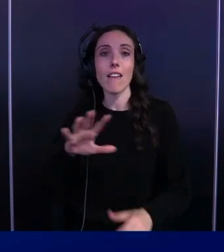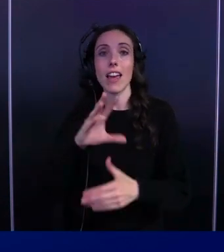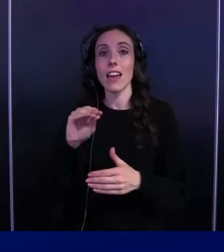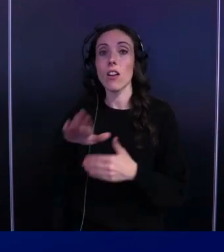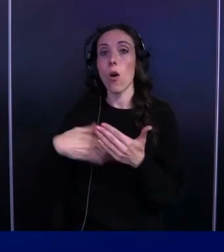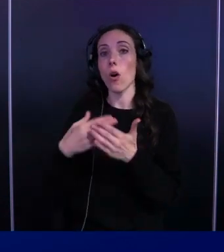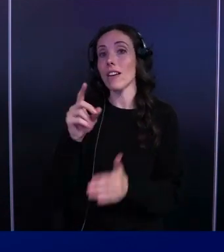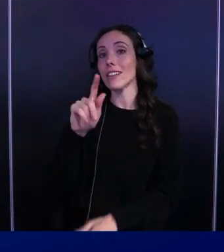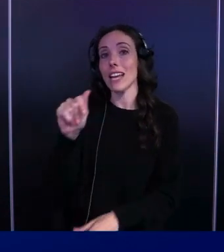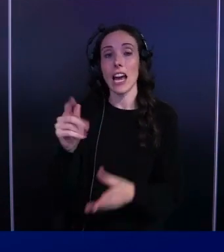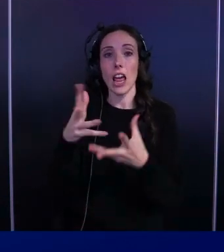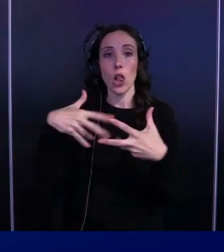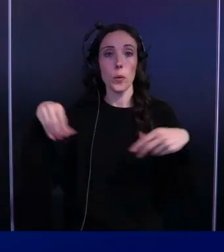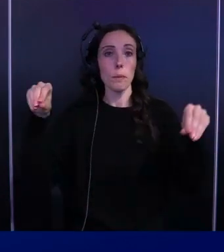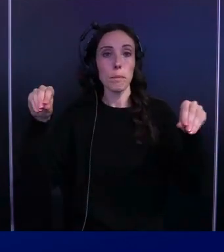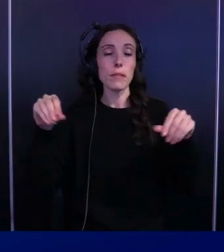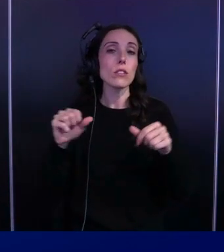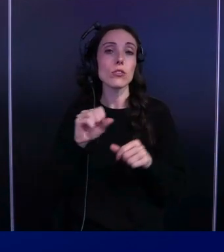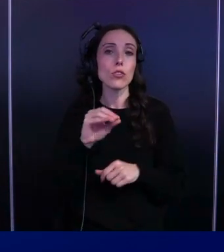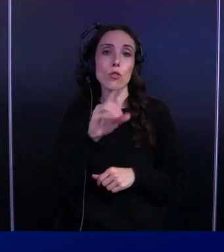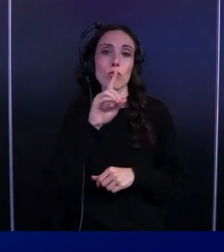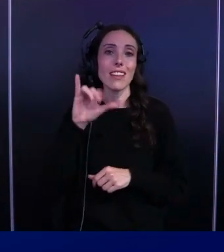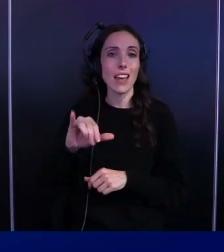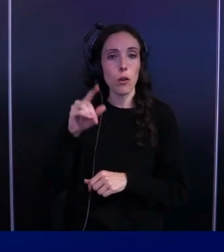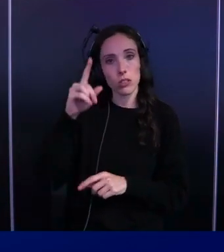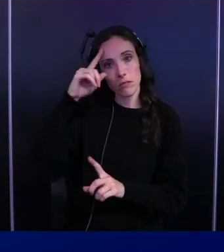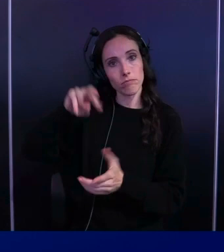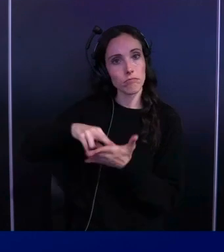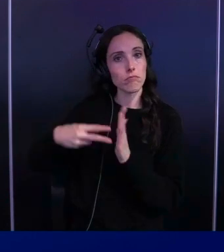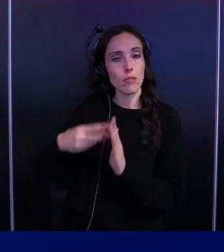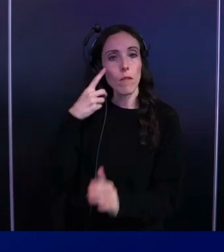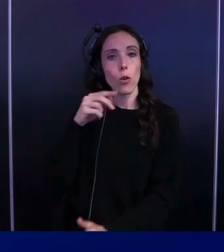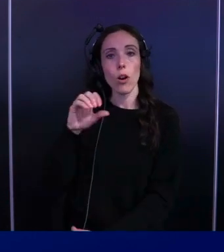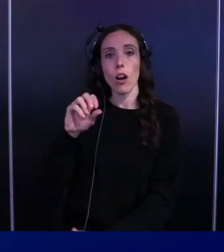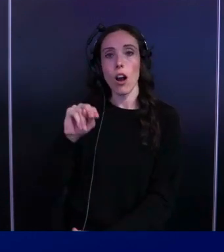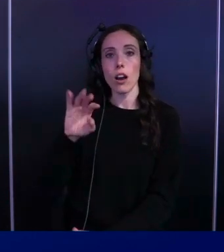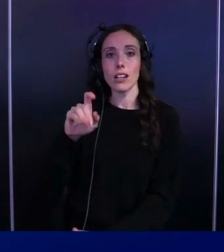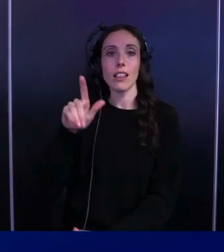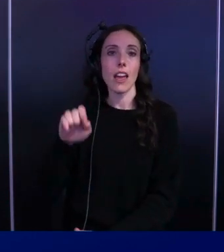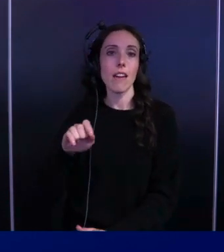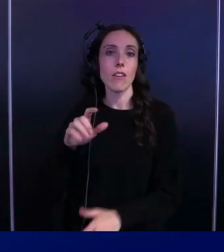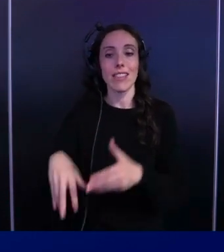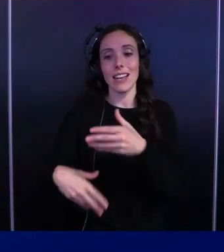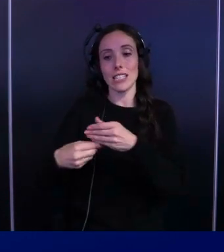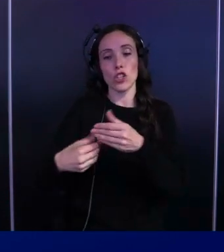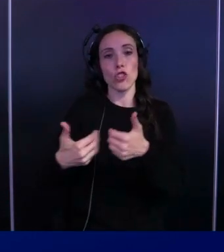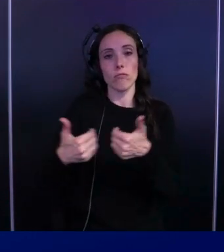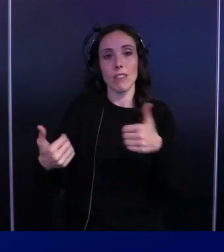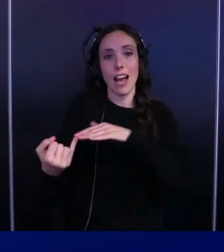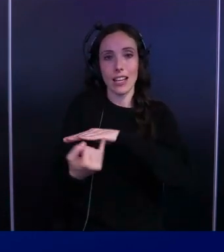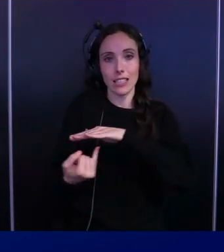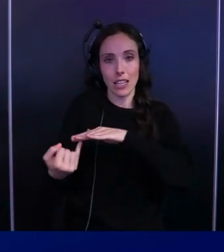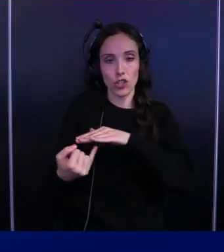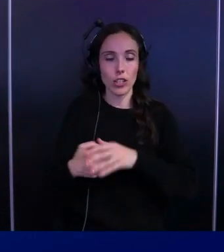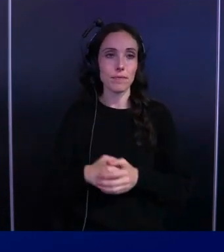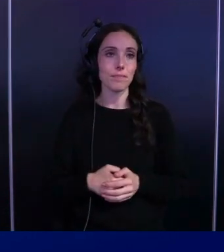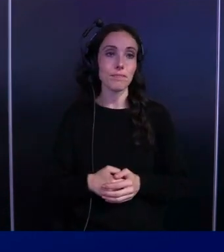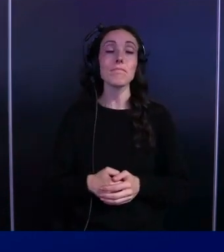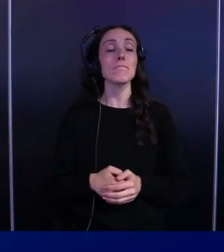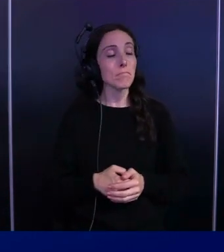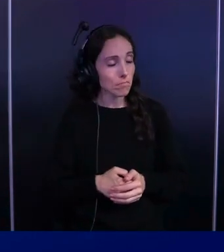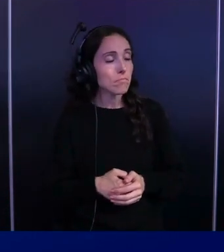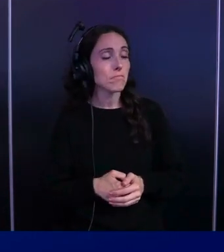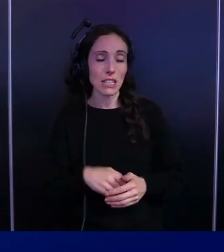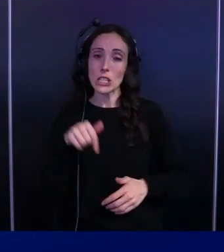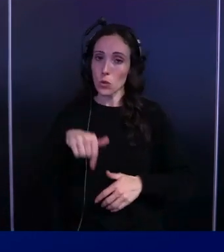It's ephemeral, pretty much. Yeah. So that's really what Enclaves provides you with, additional isolation. So earlier this year, we expanded those capabilities. So we